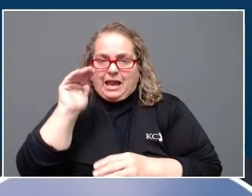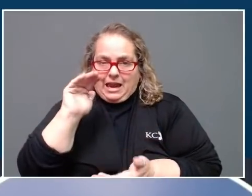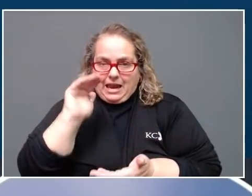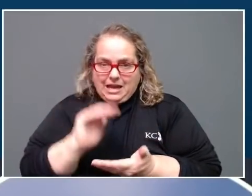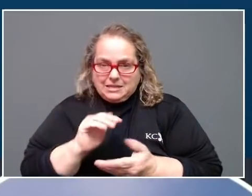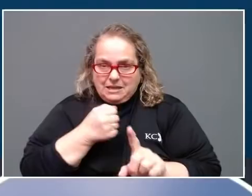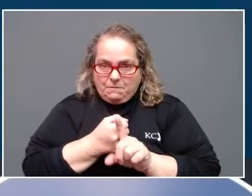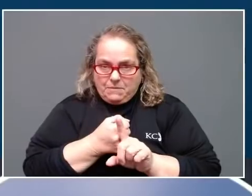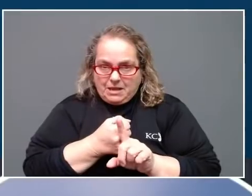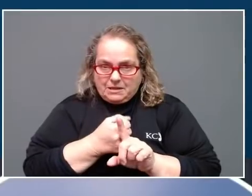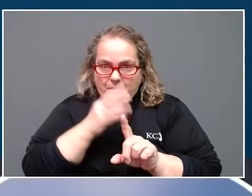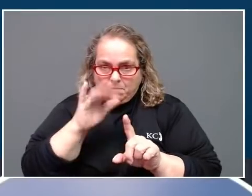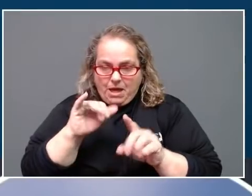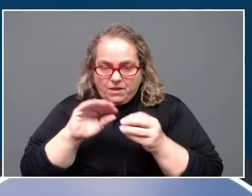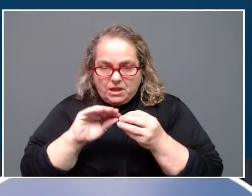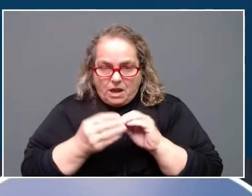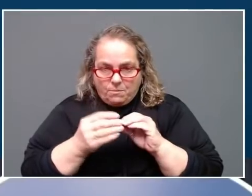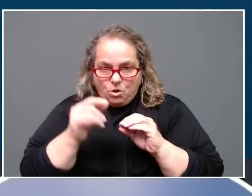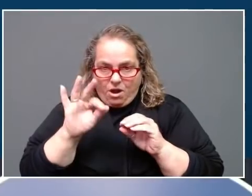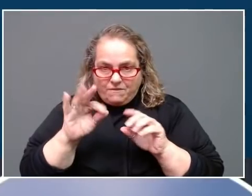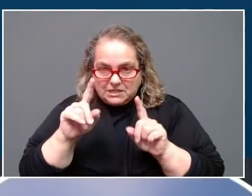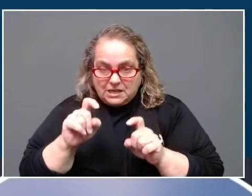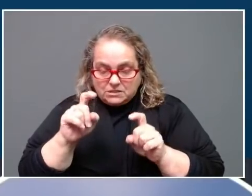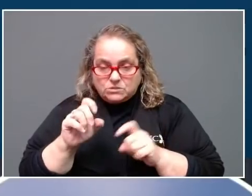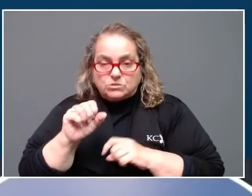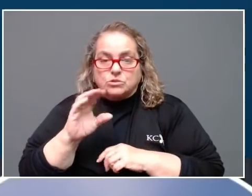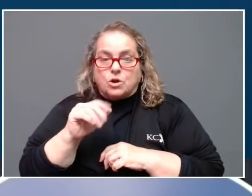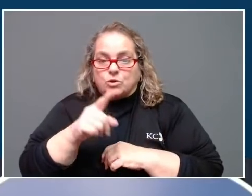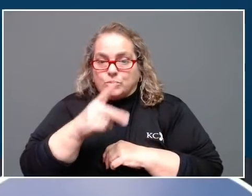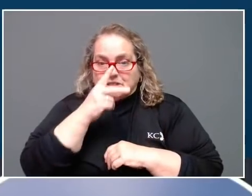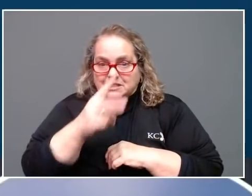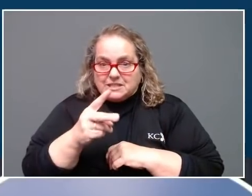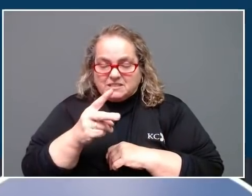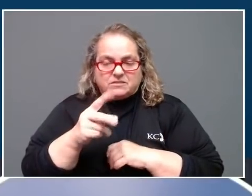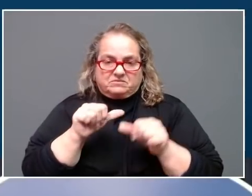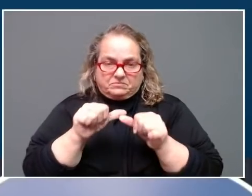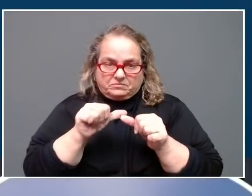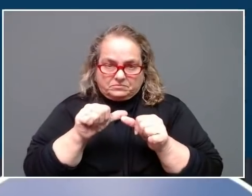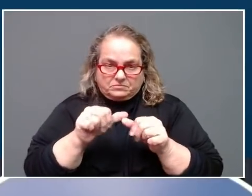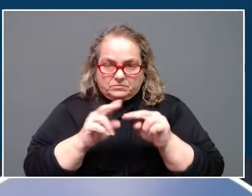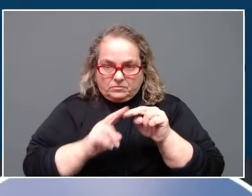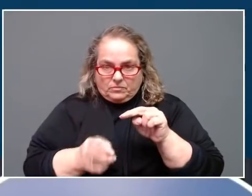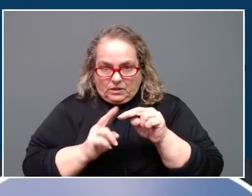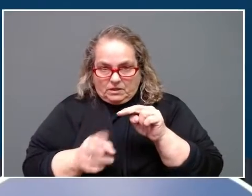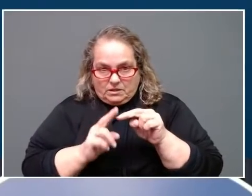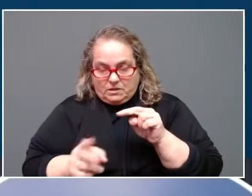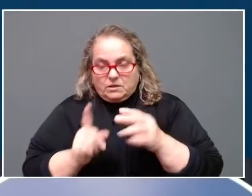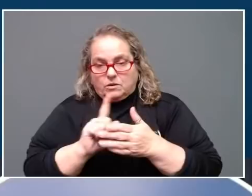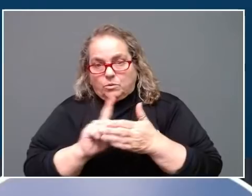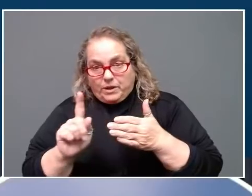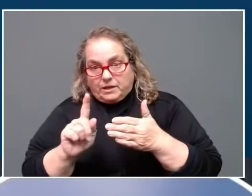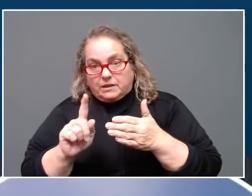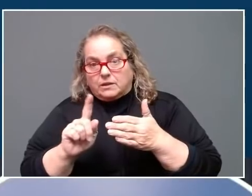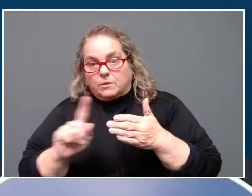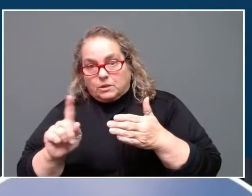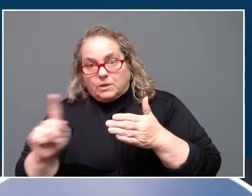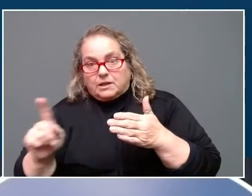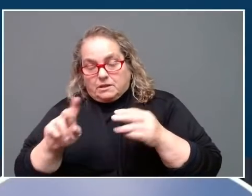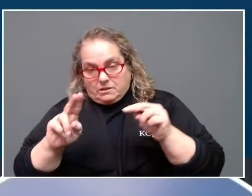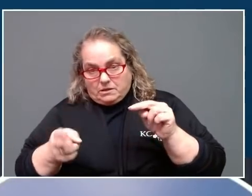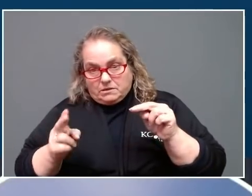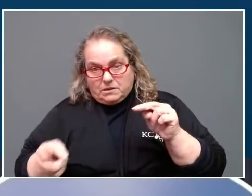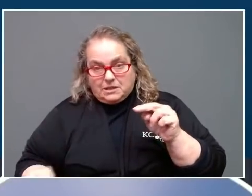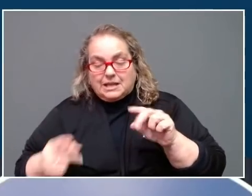actual number of tests. So you see a steady fall week after week, tests and